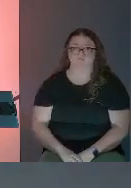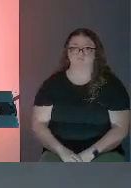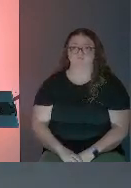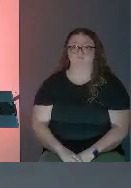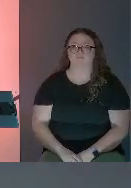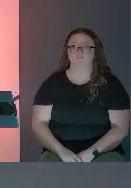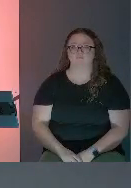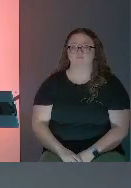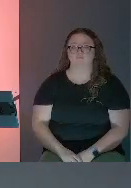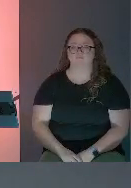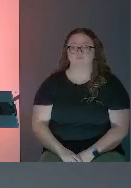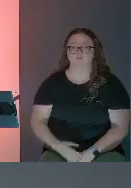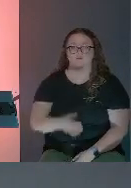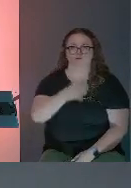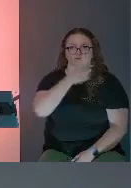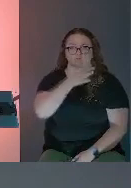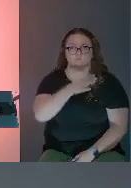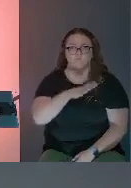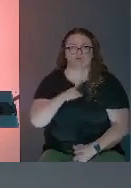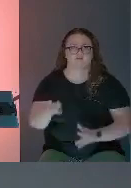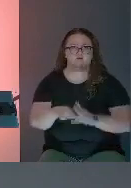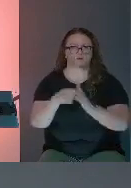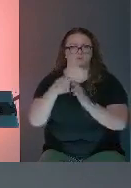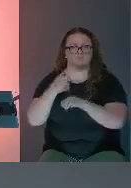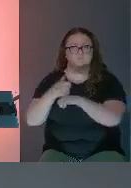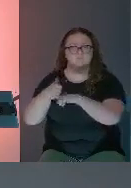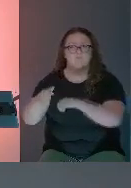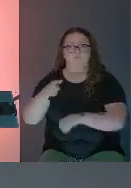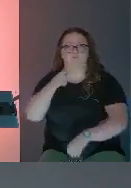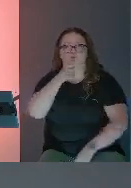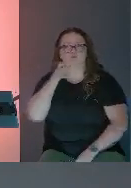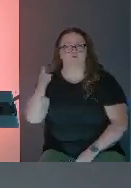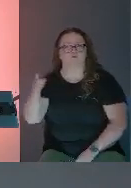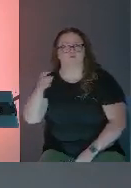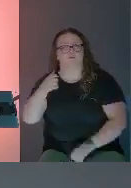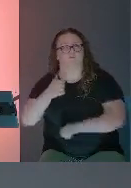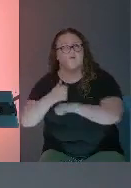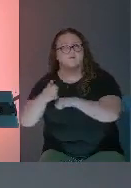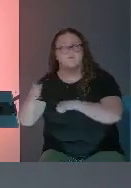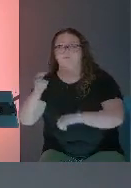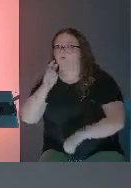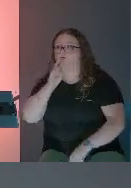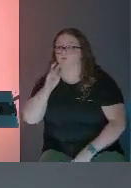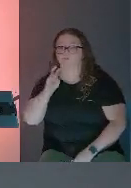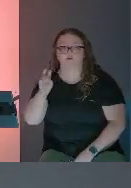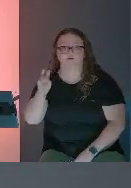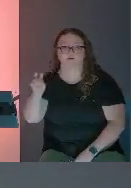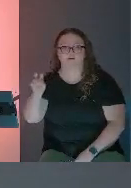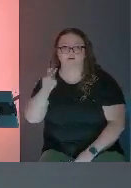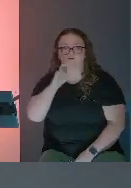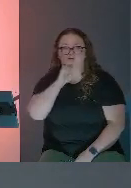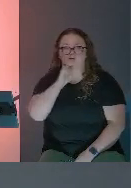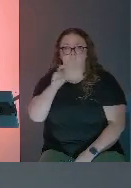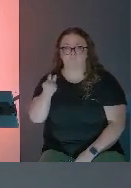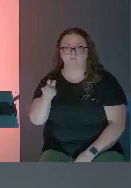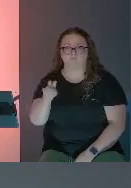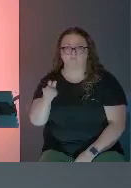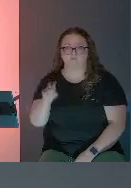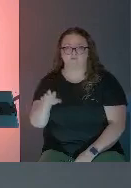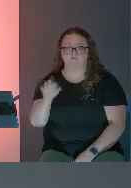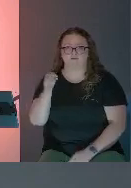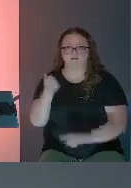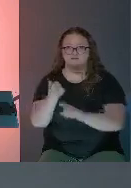Even the woman starts to blame her. Who does she blame? The serpent. By this time, the serpent finds himself crawling on his